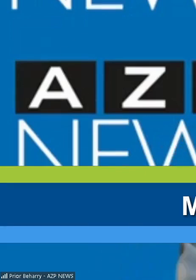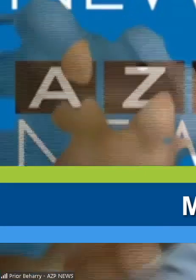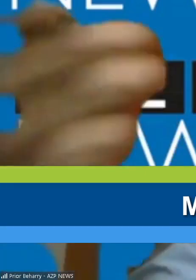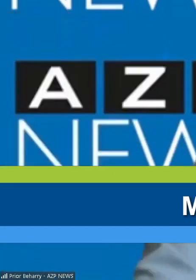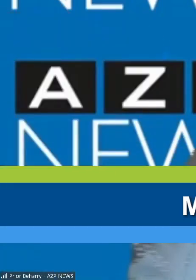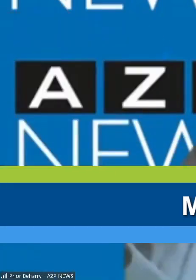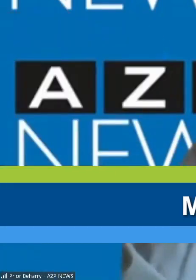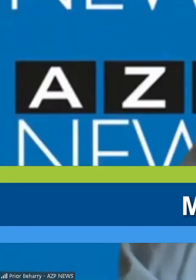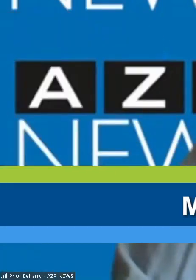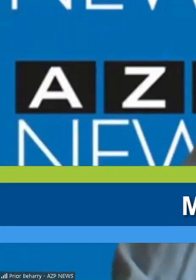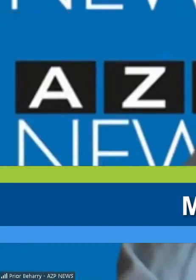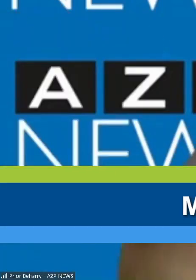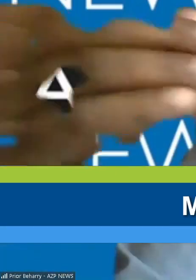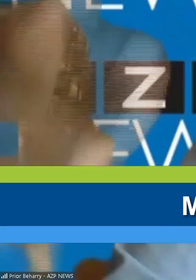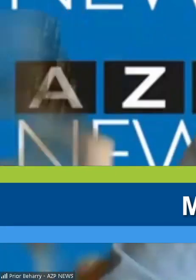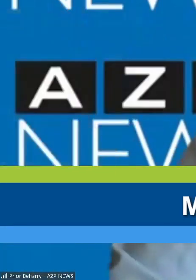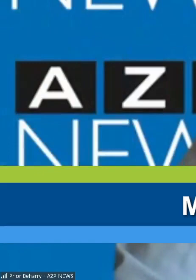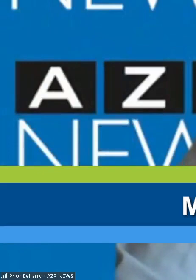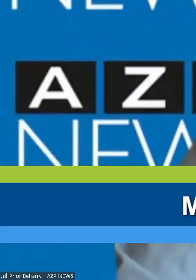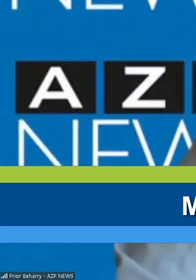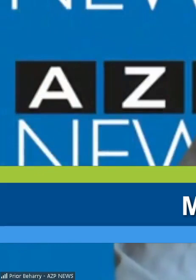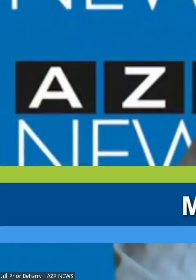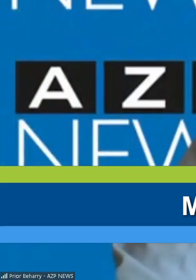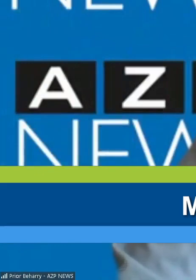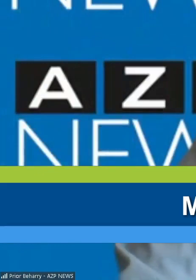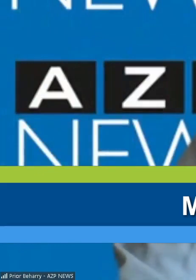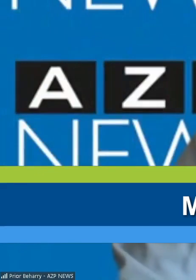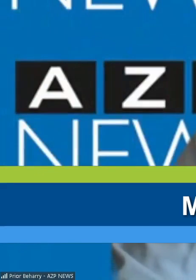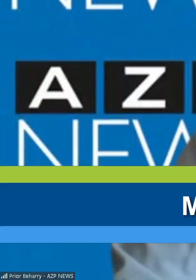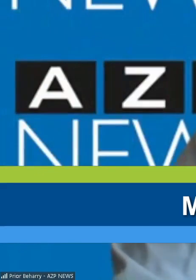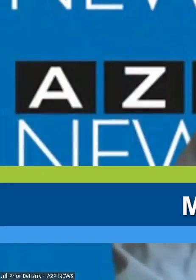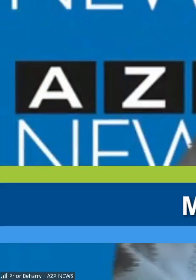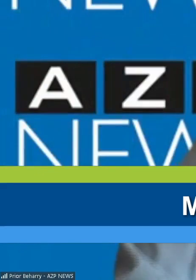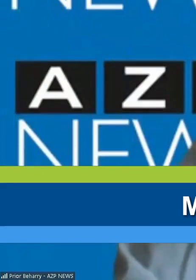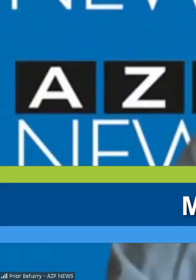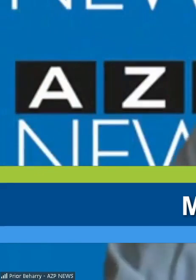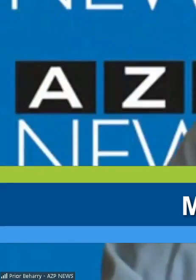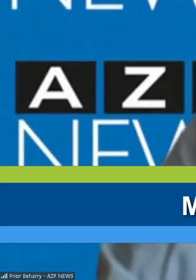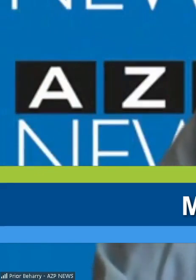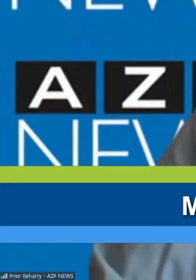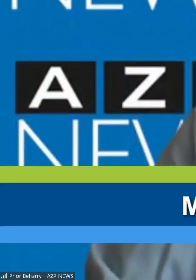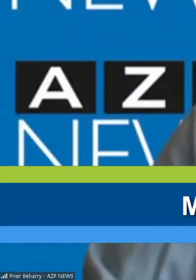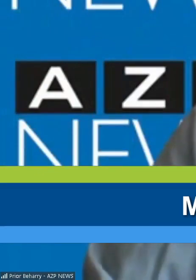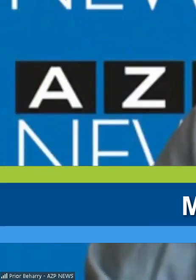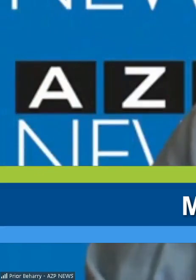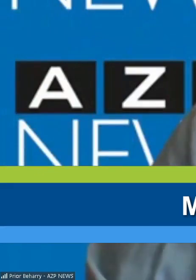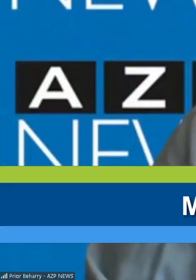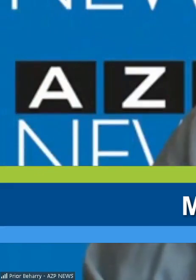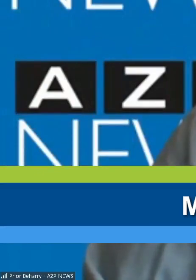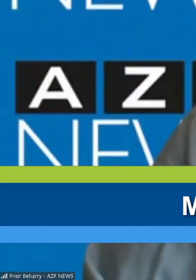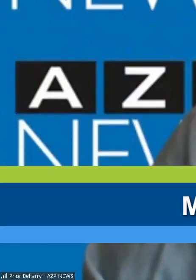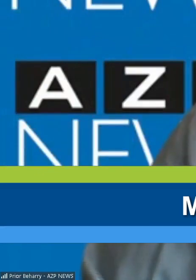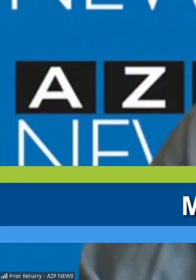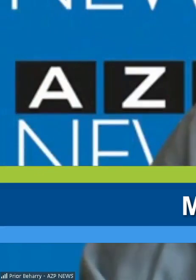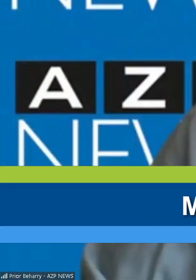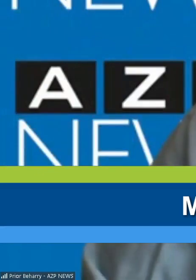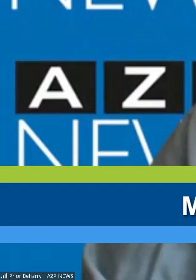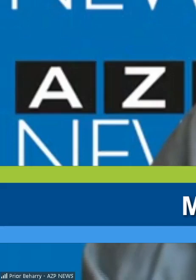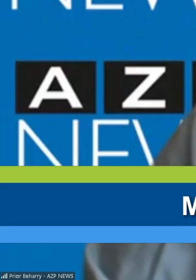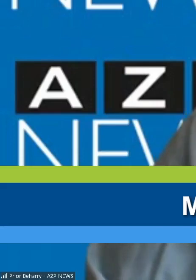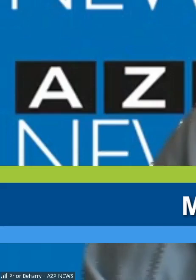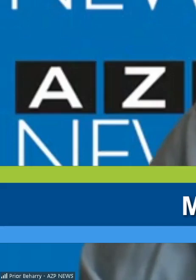to return home because, of course, the TT pass, you need a negative PCR test. They are being told